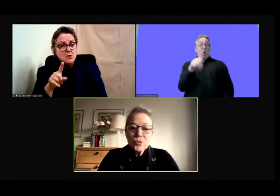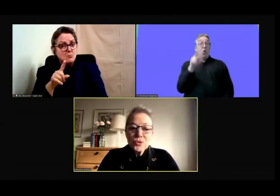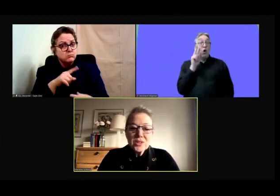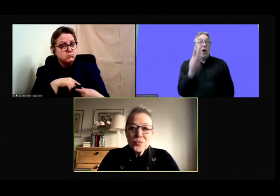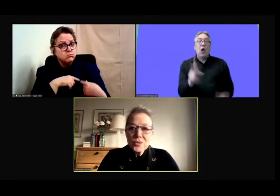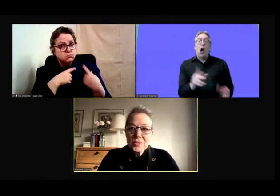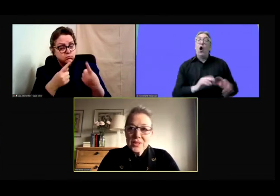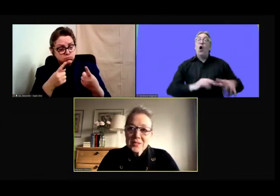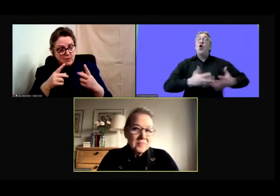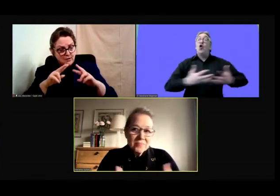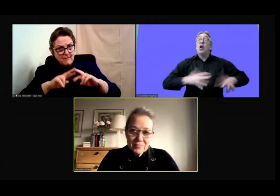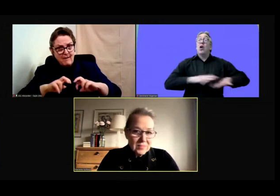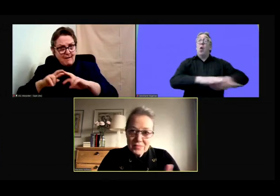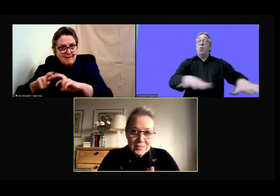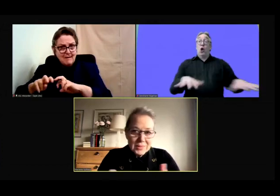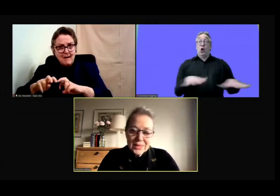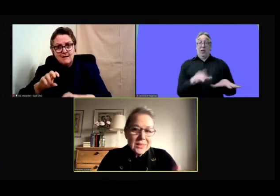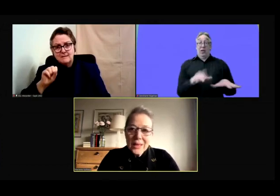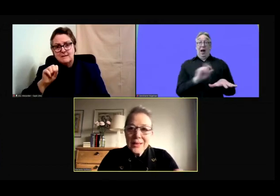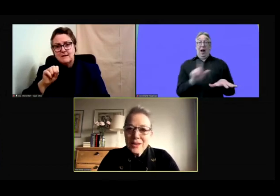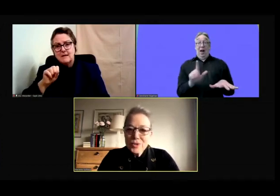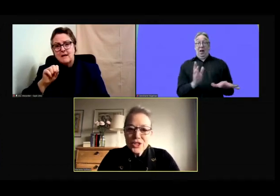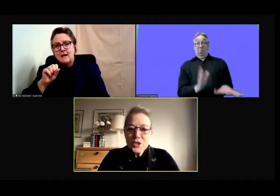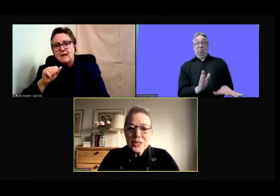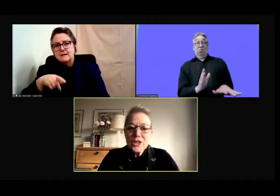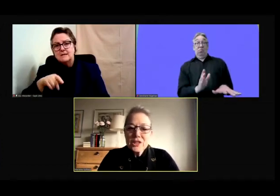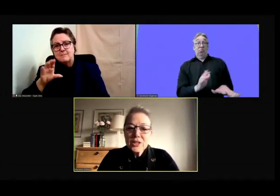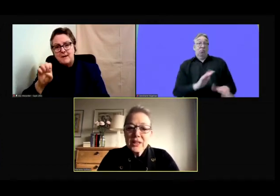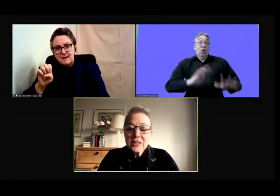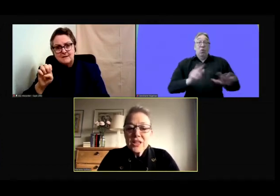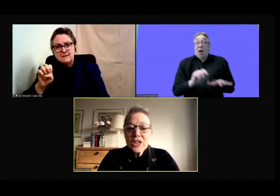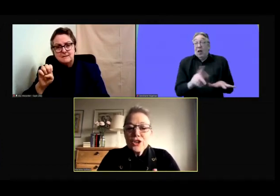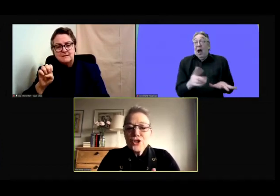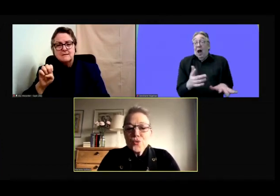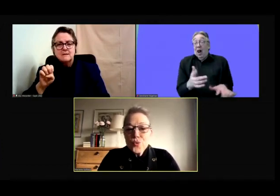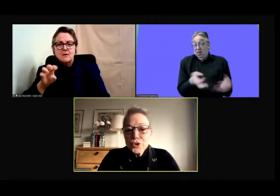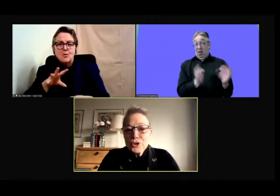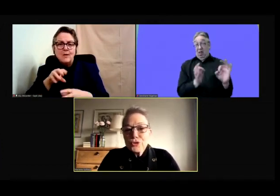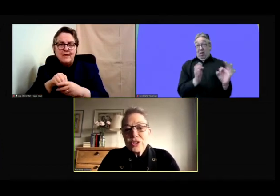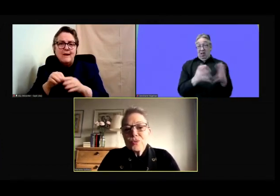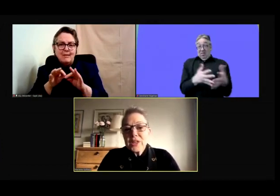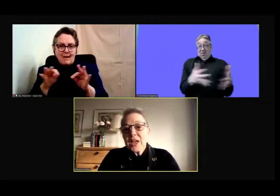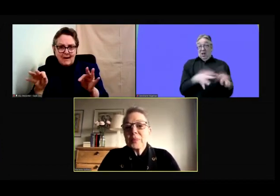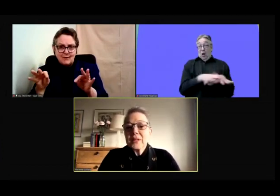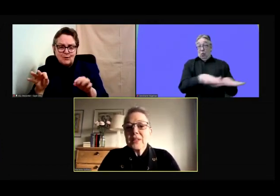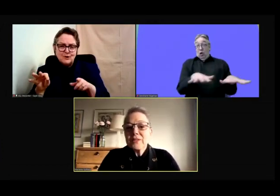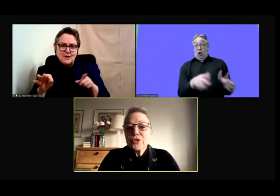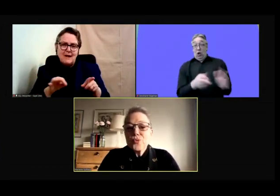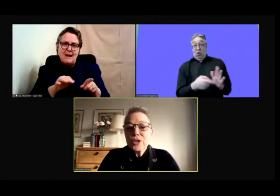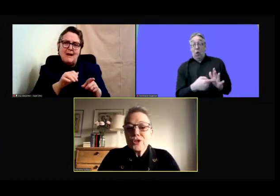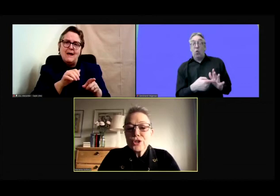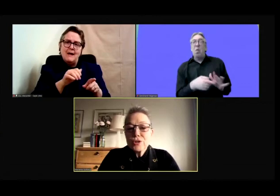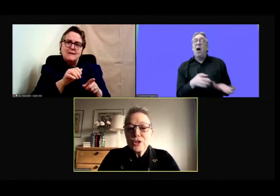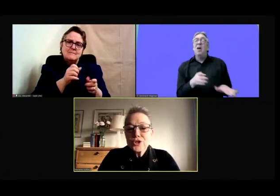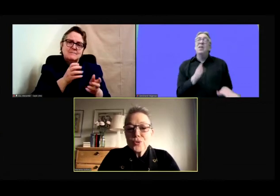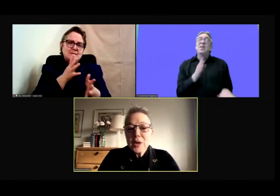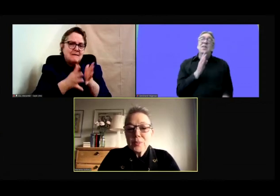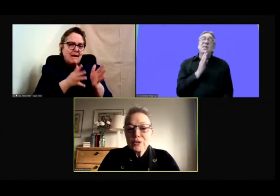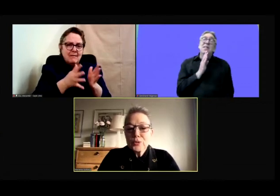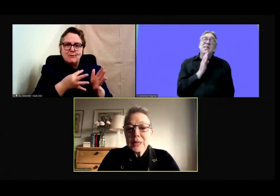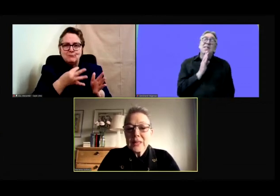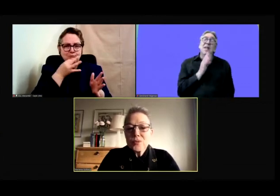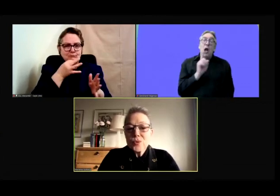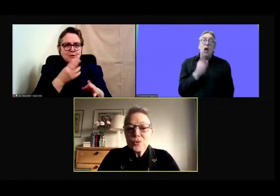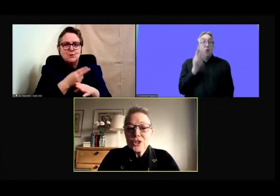language, which of course is what sign language is especially good at. So what do you think would happen if you were to look